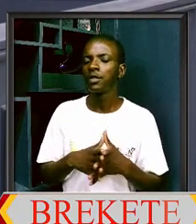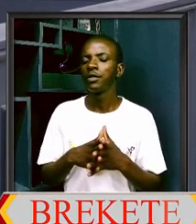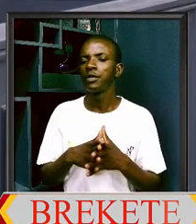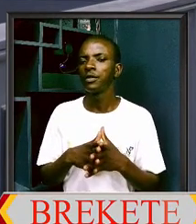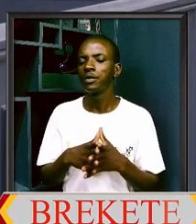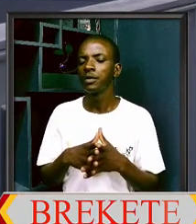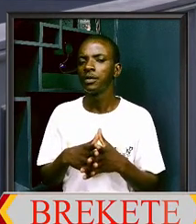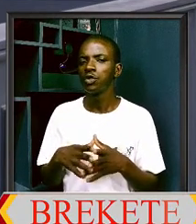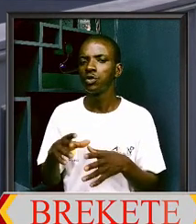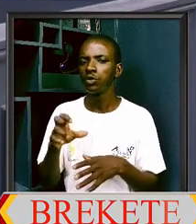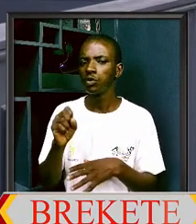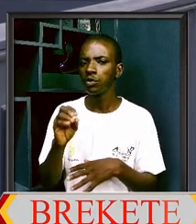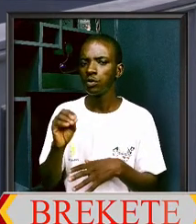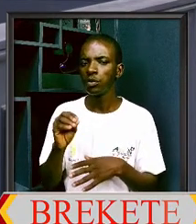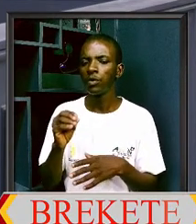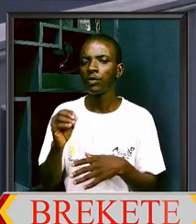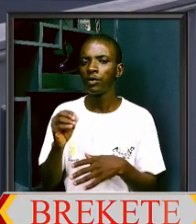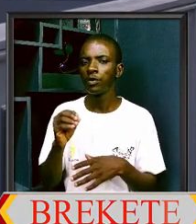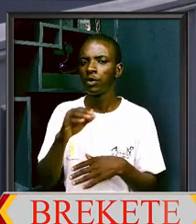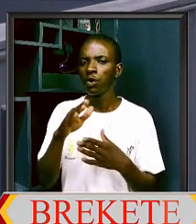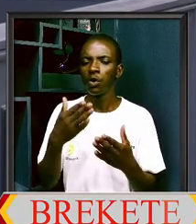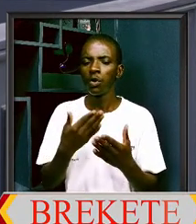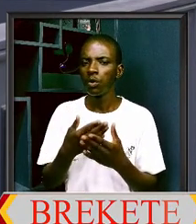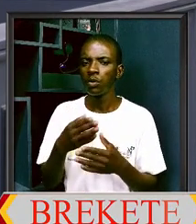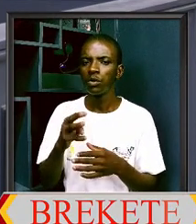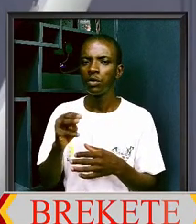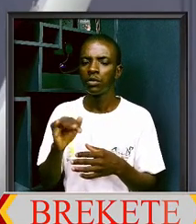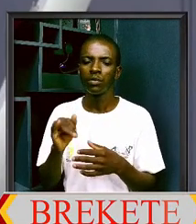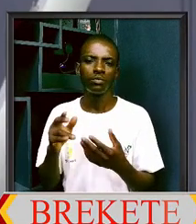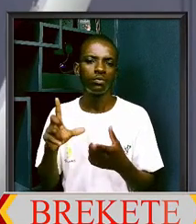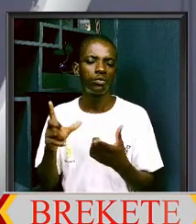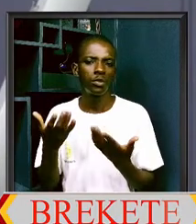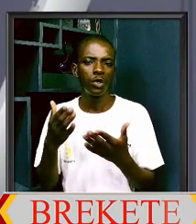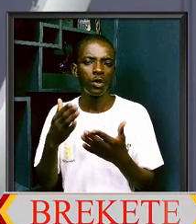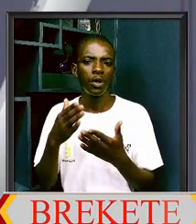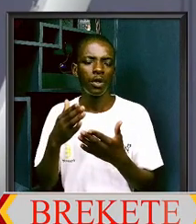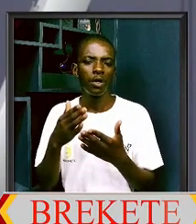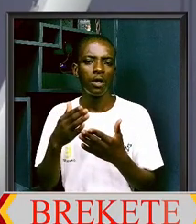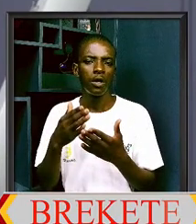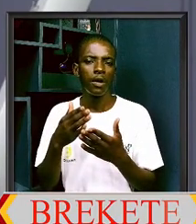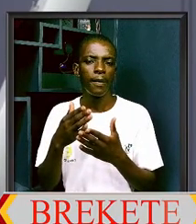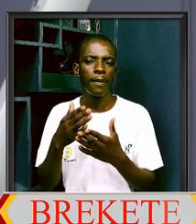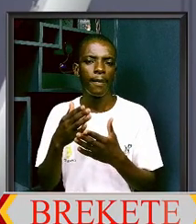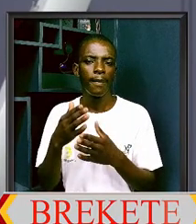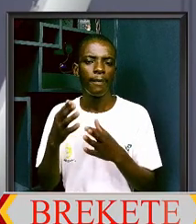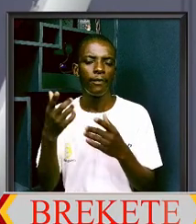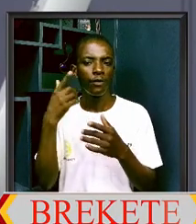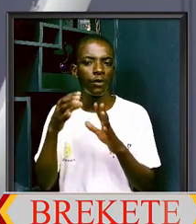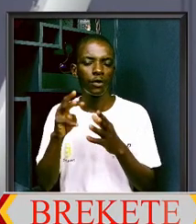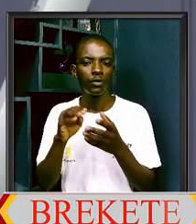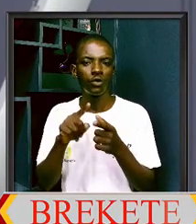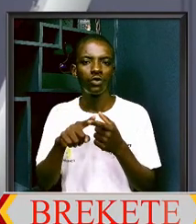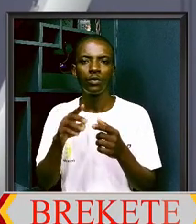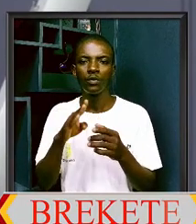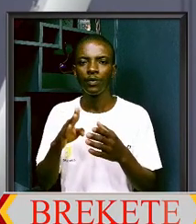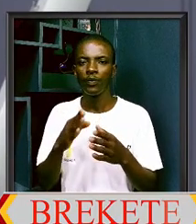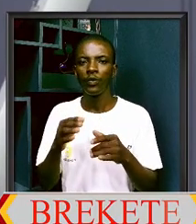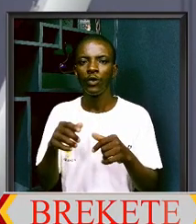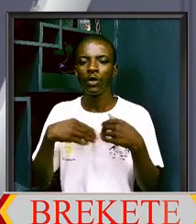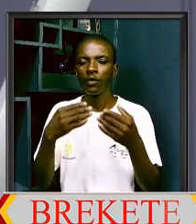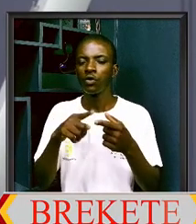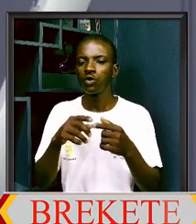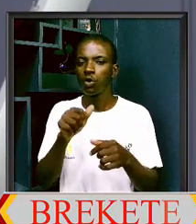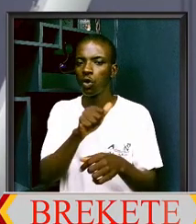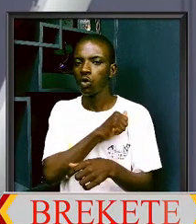retired so police manage that bar it belongs to F but over to the